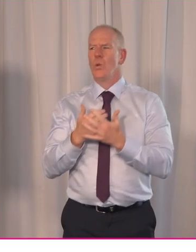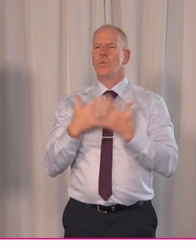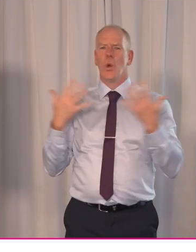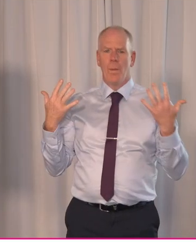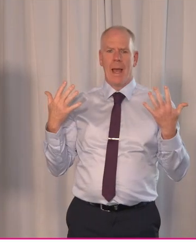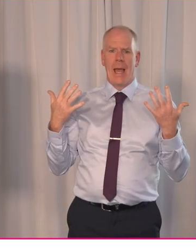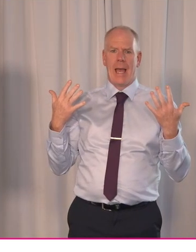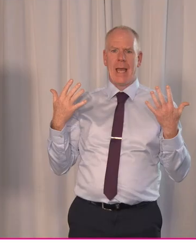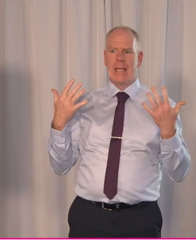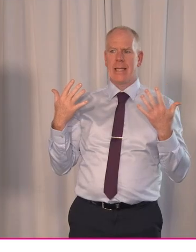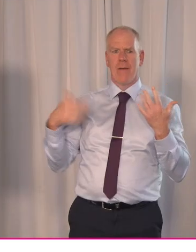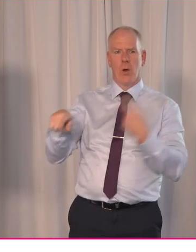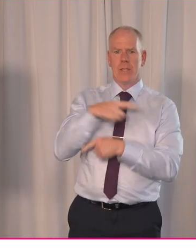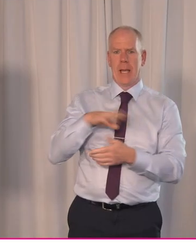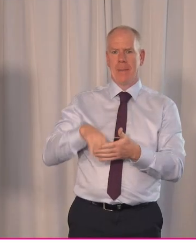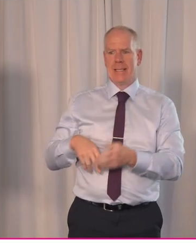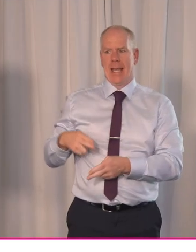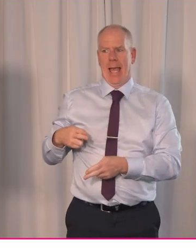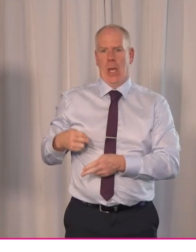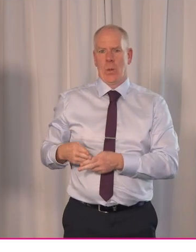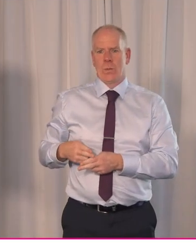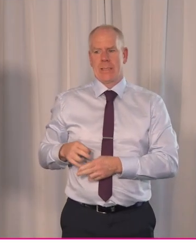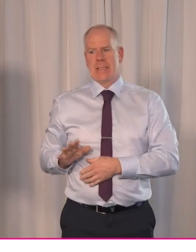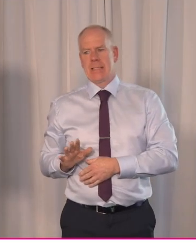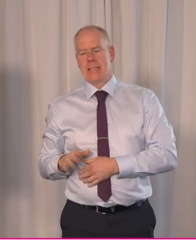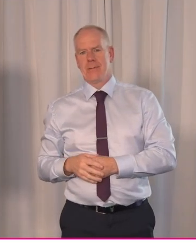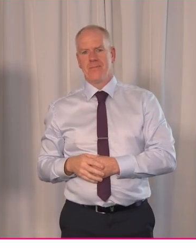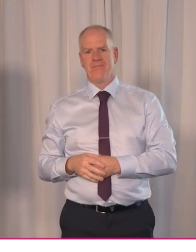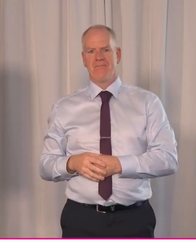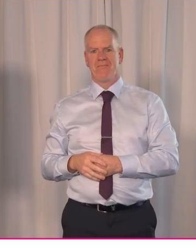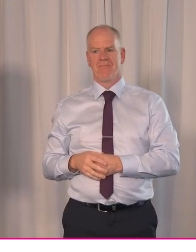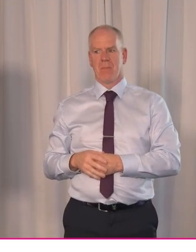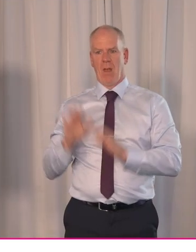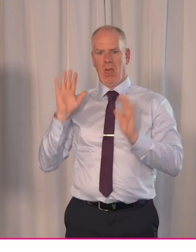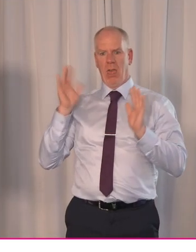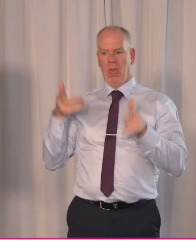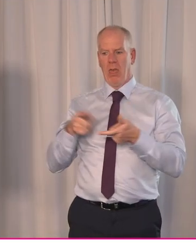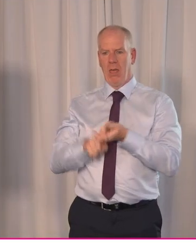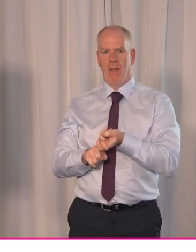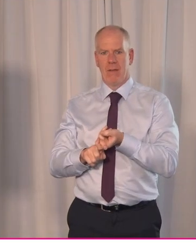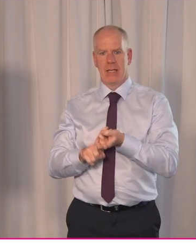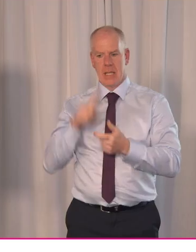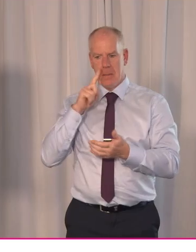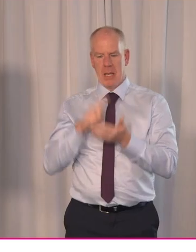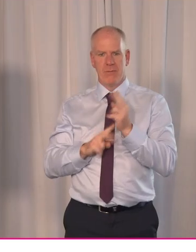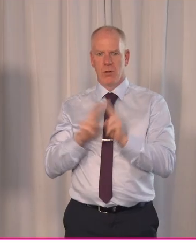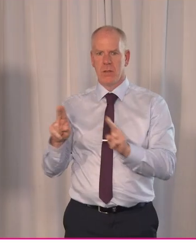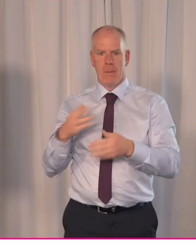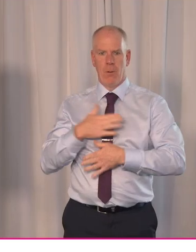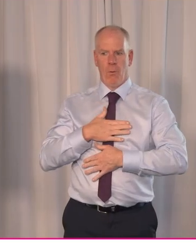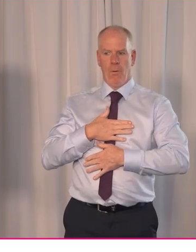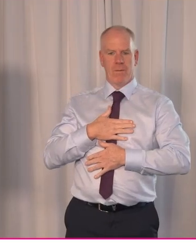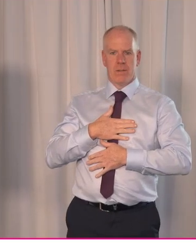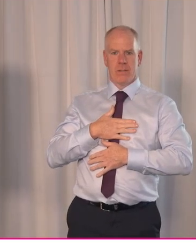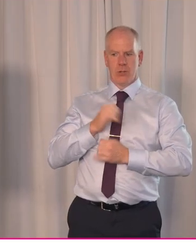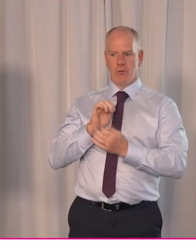of us are missing out. We're locked into the belief that we don't deserve to be loved.